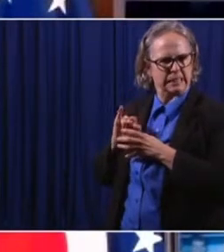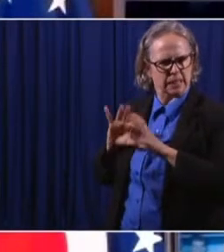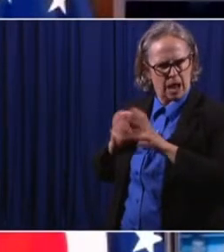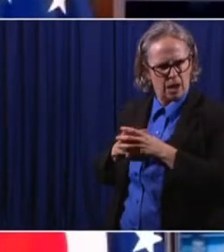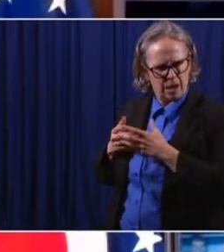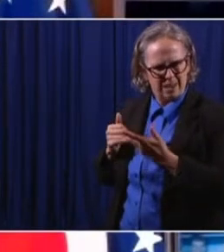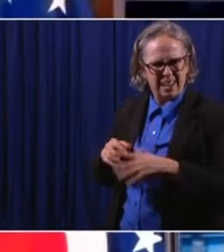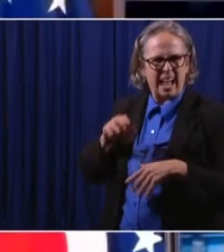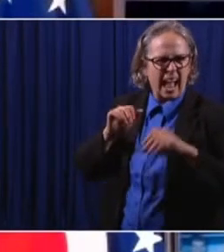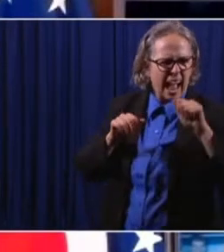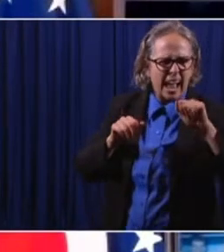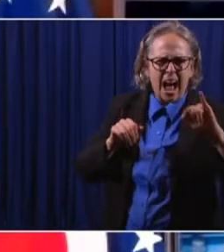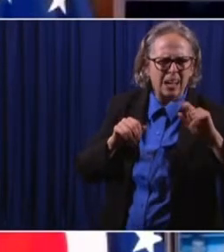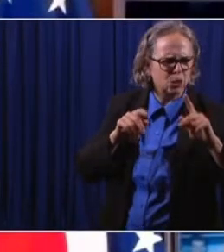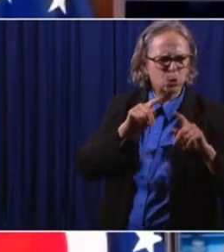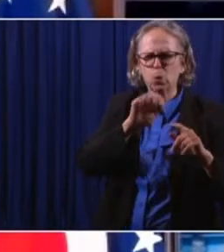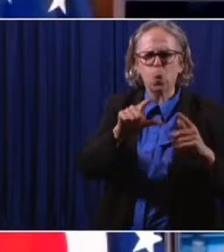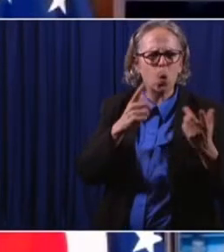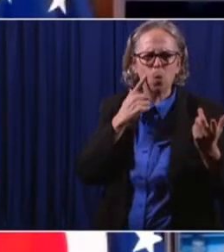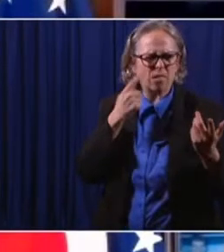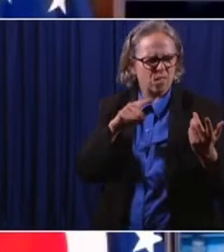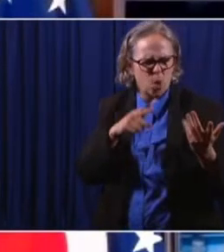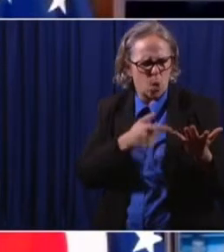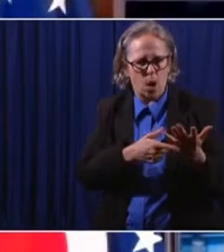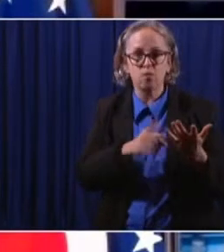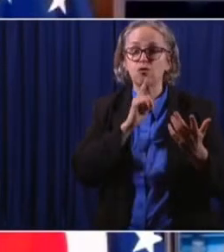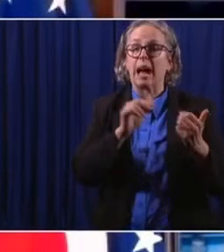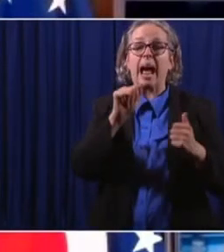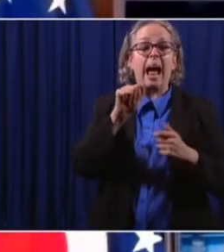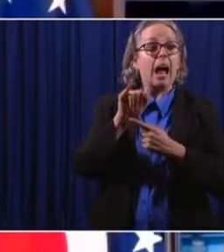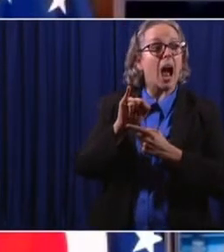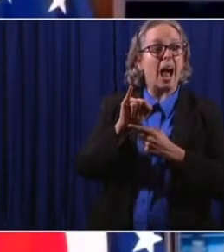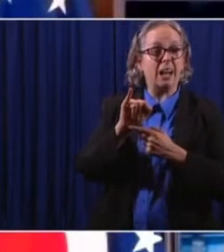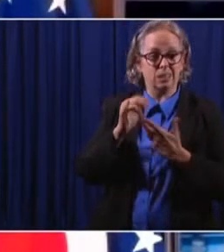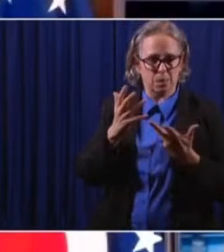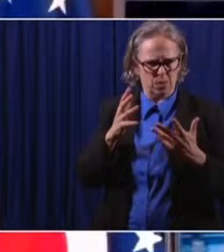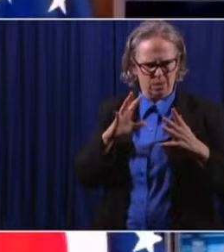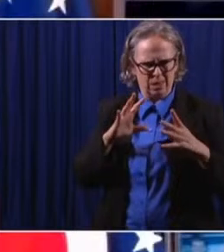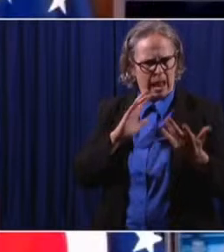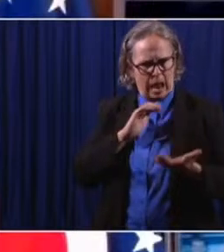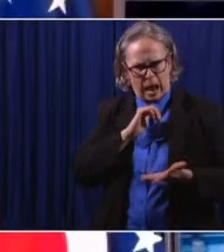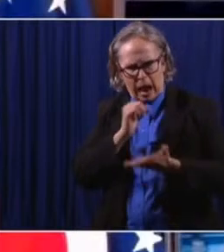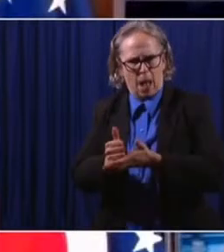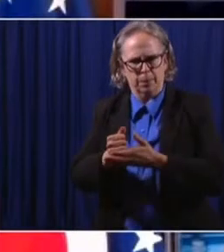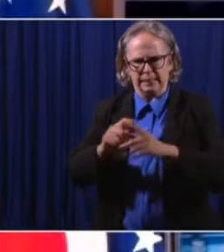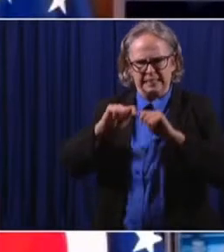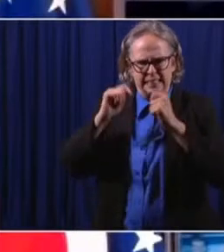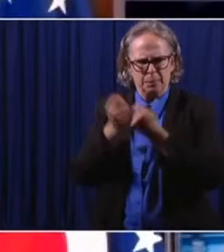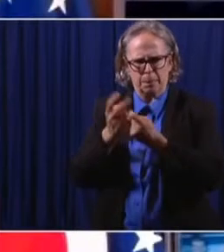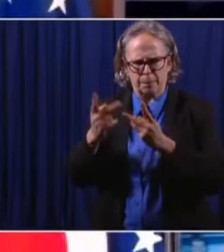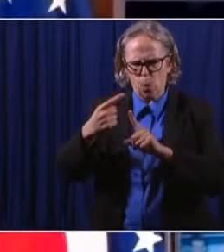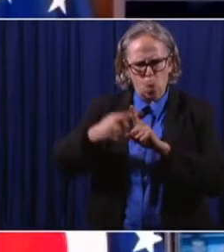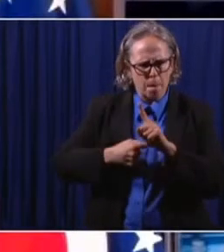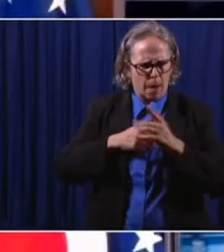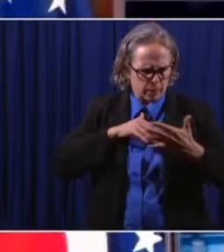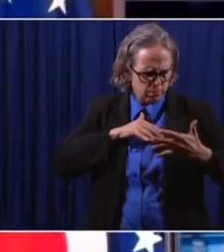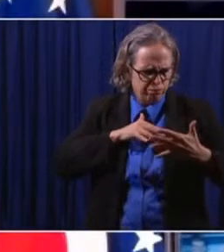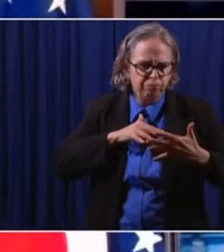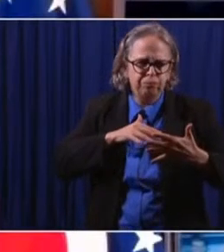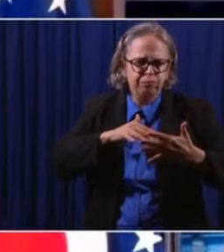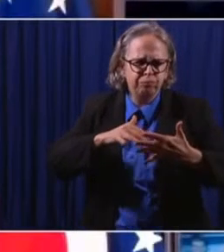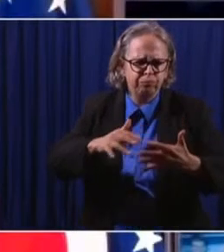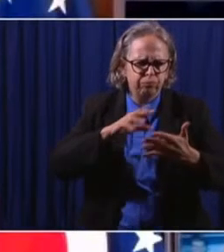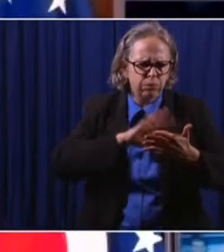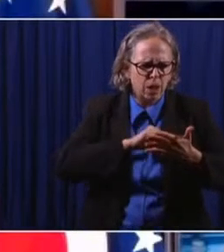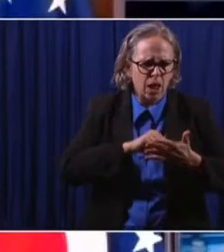it literally would have taken a team of people a month in their subject areas to get this done. The AI tool took it